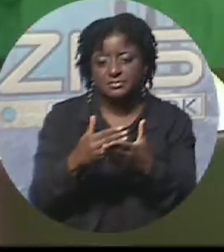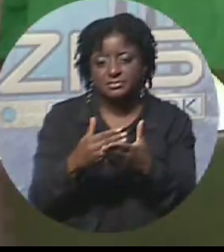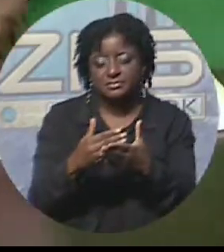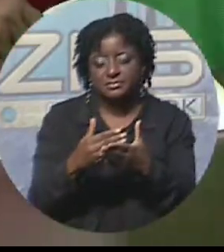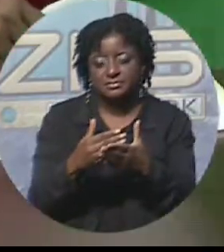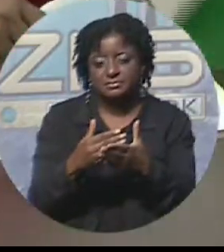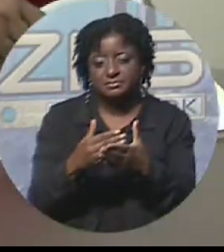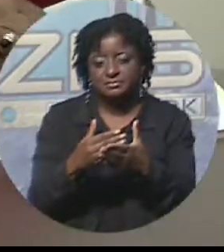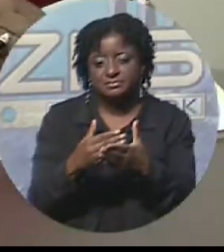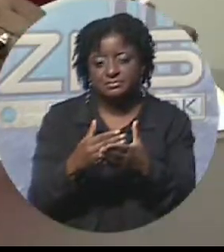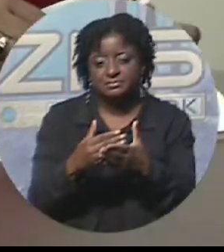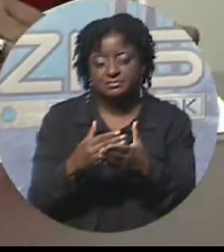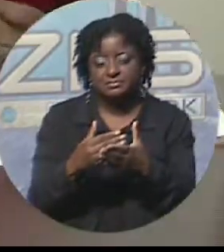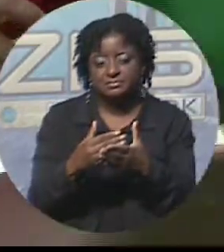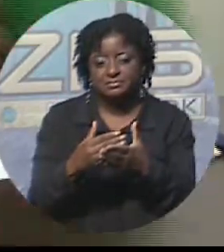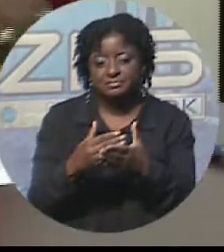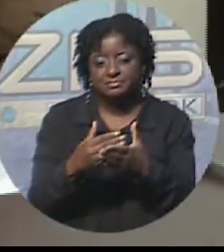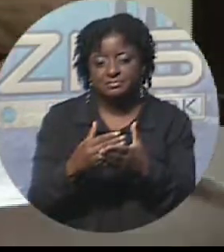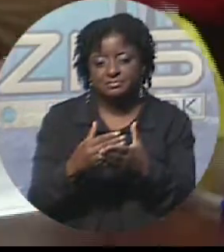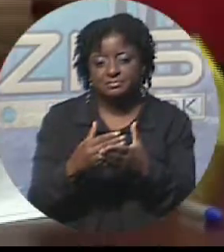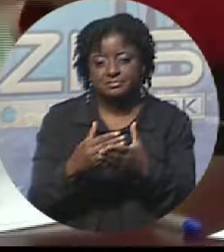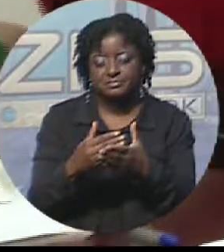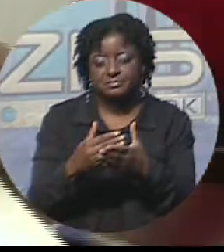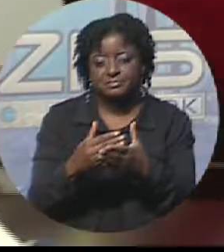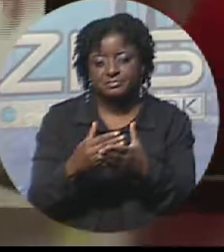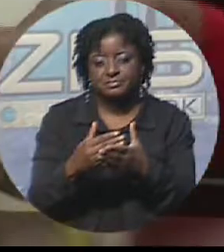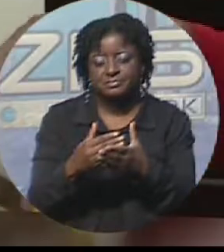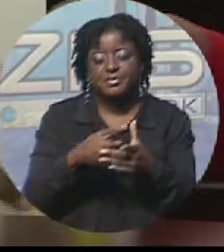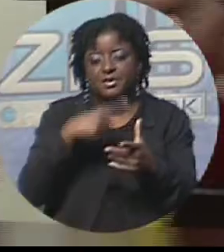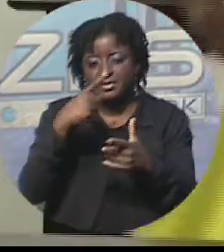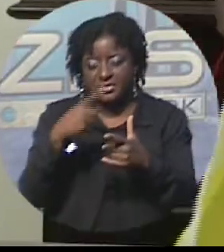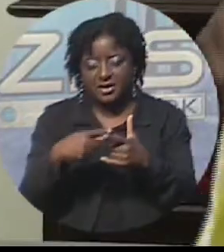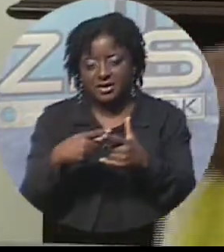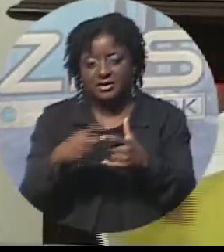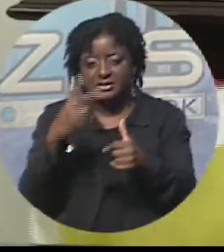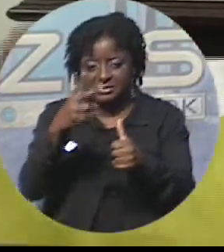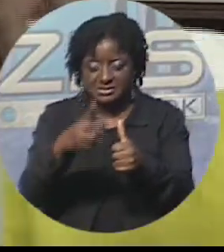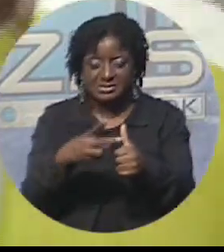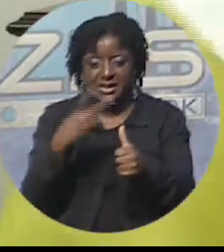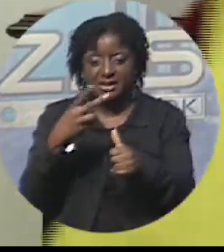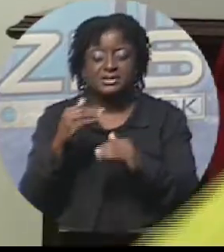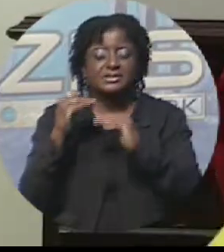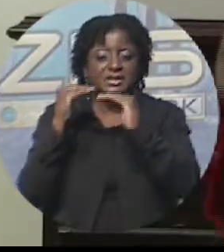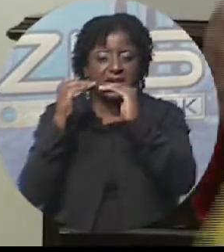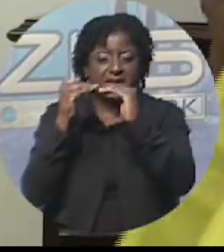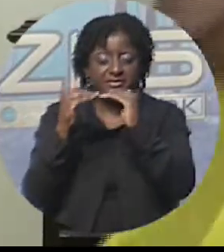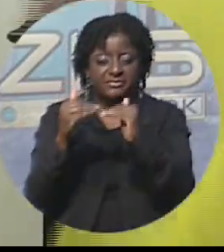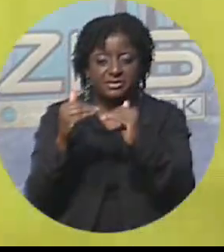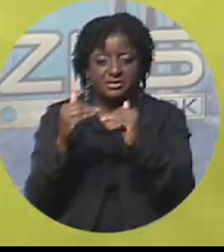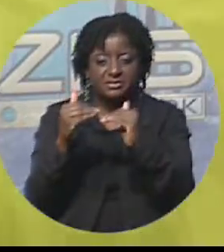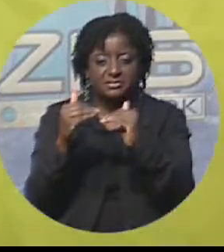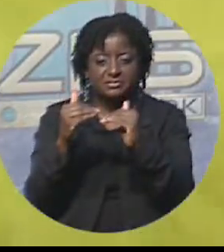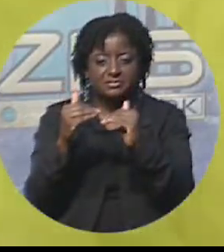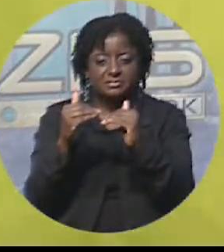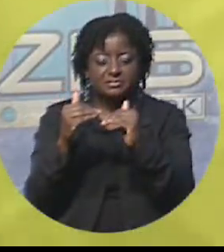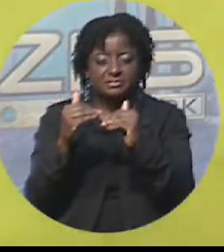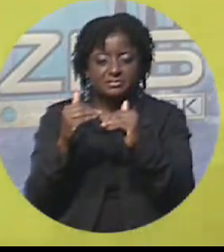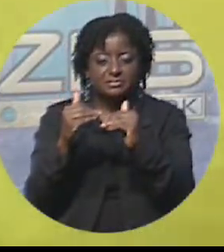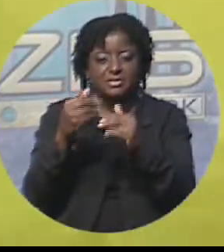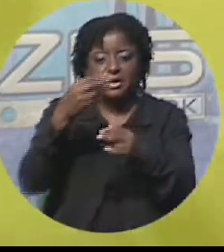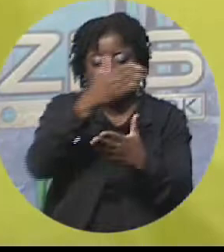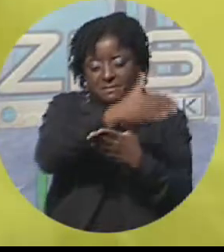monitoring phase. Then we go into a second level, is called